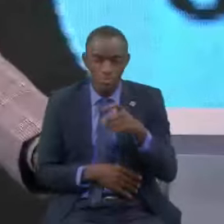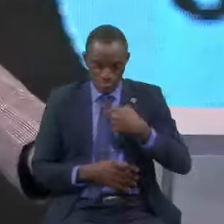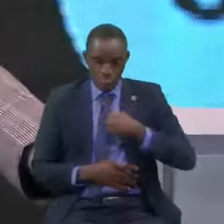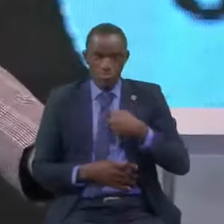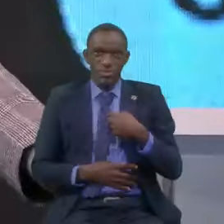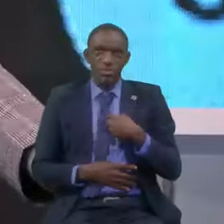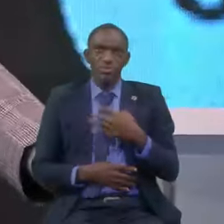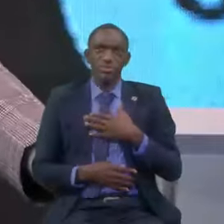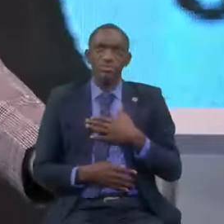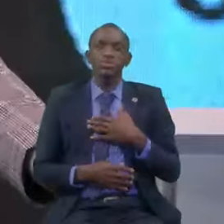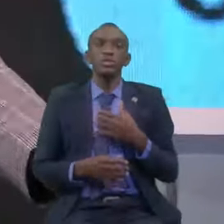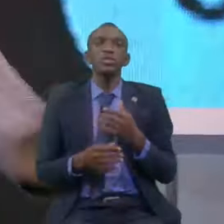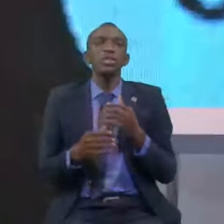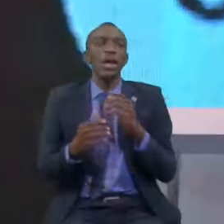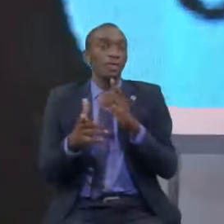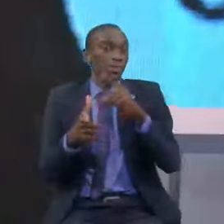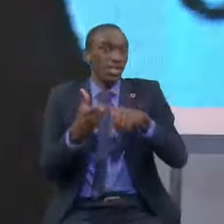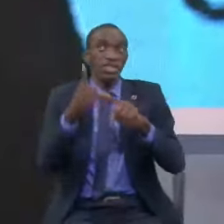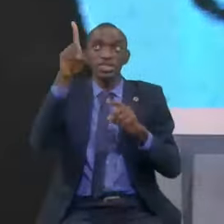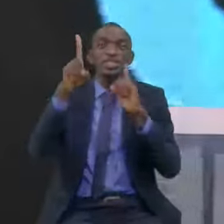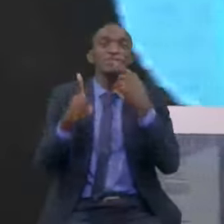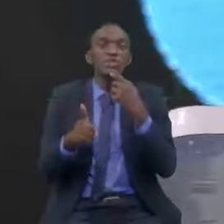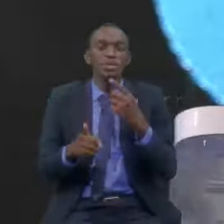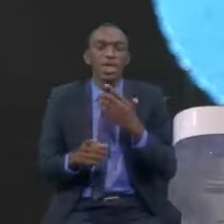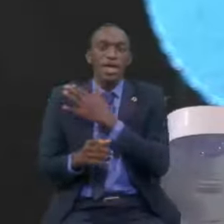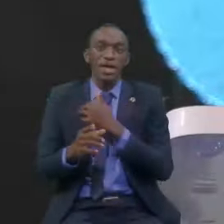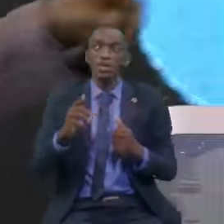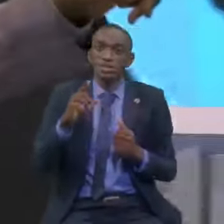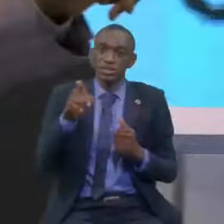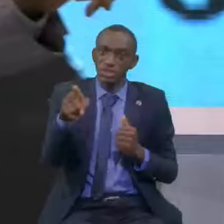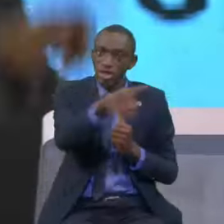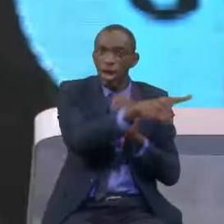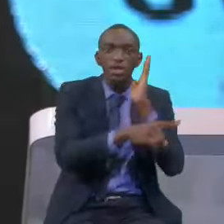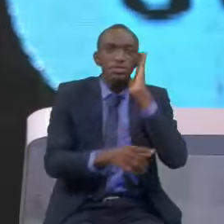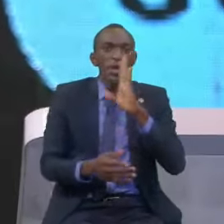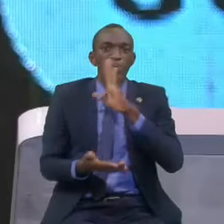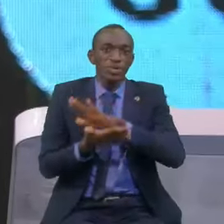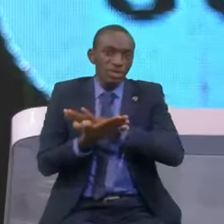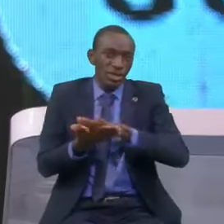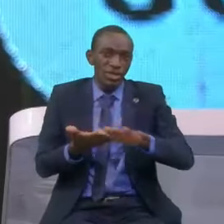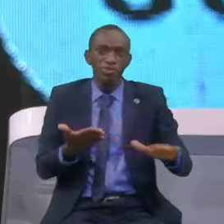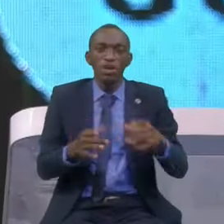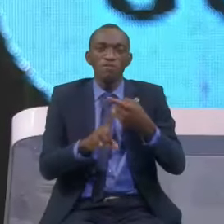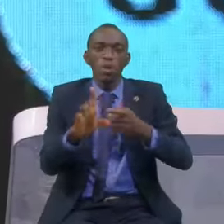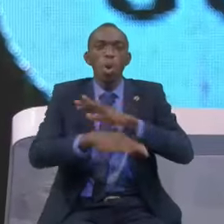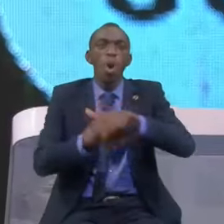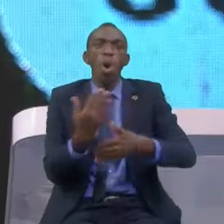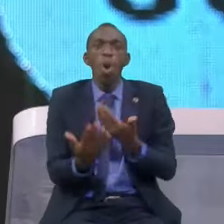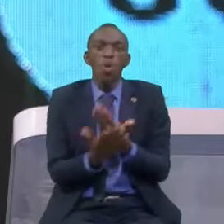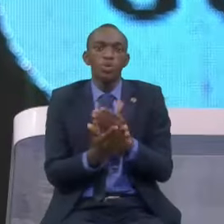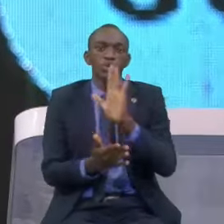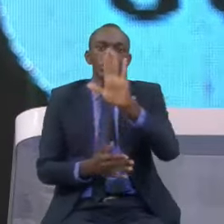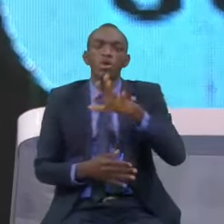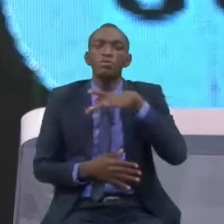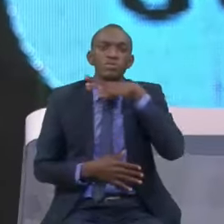ye shall be clean from all your filthiness, and from